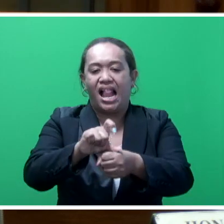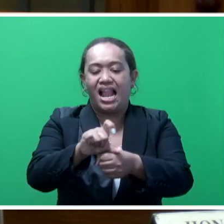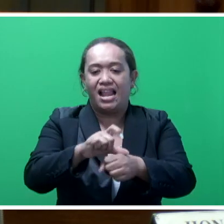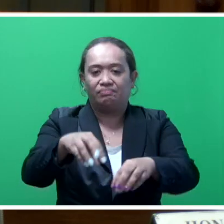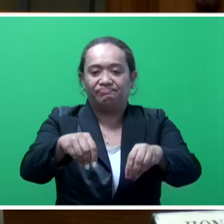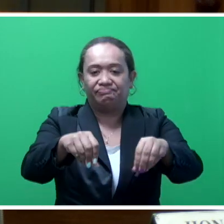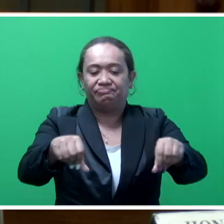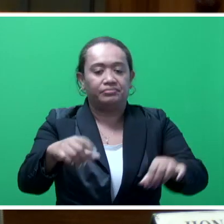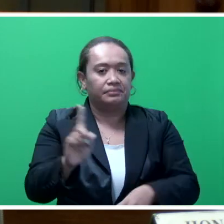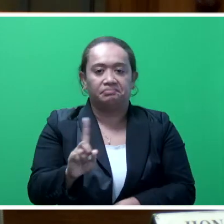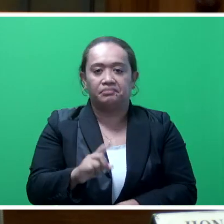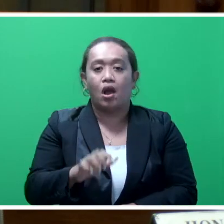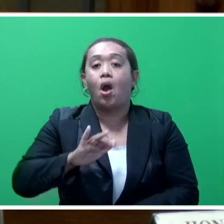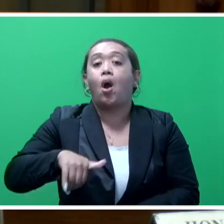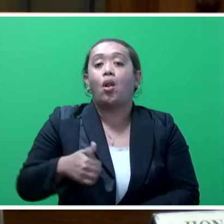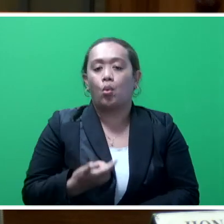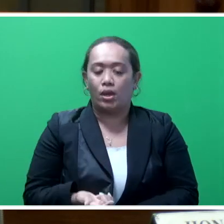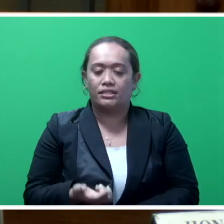fertilizer. Mr. Speaker said,